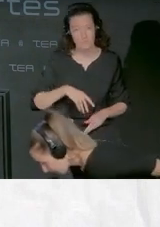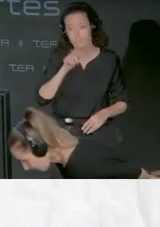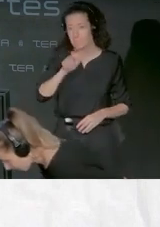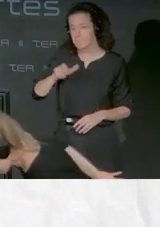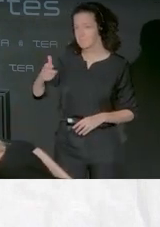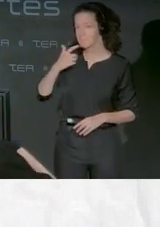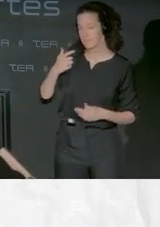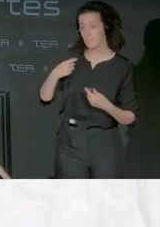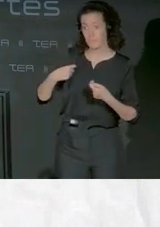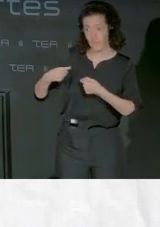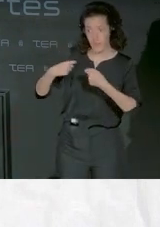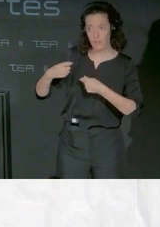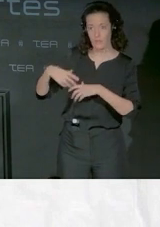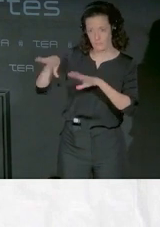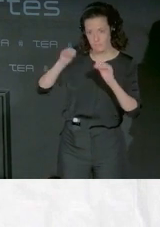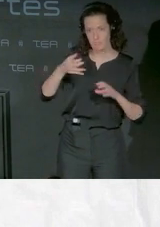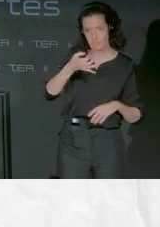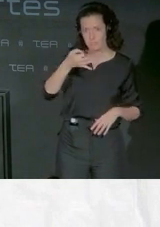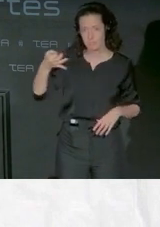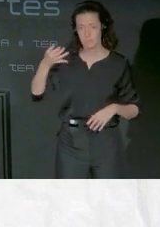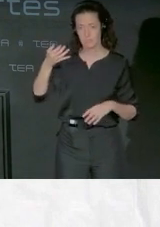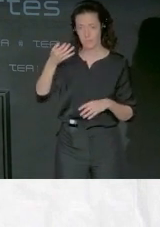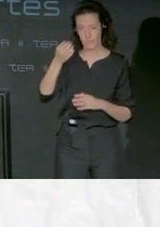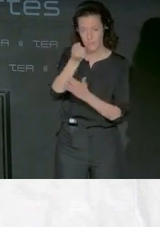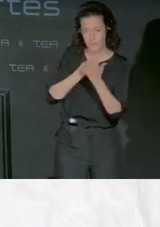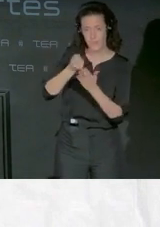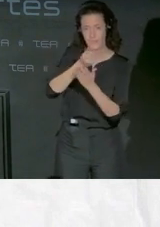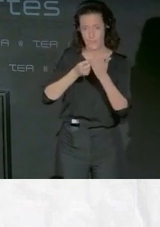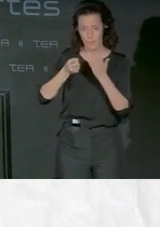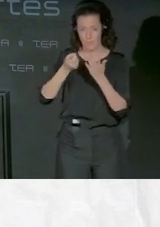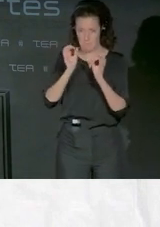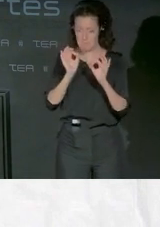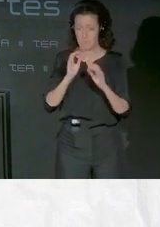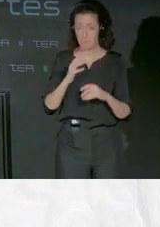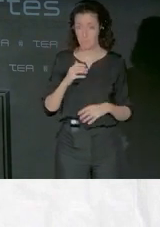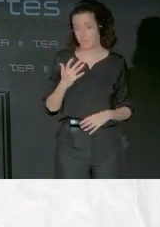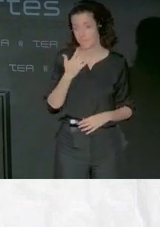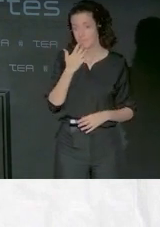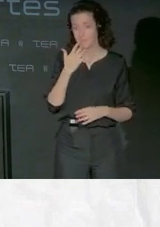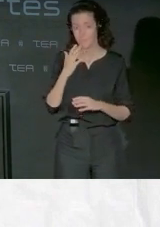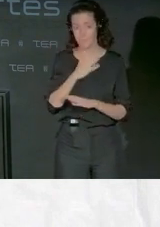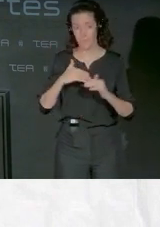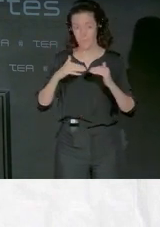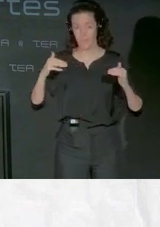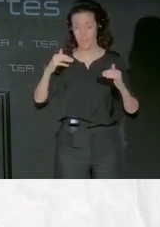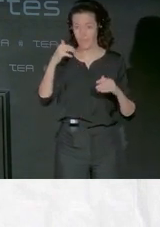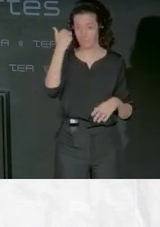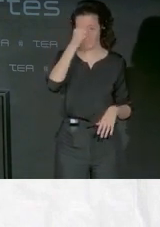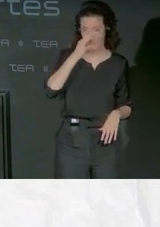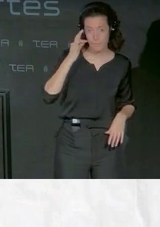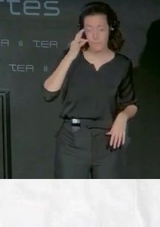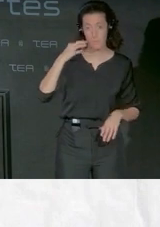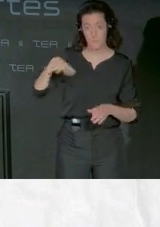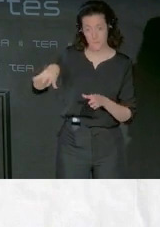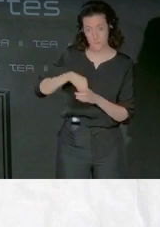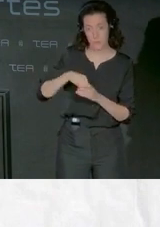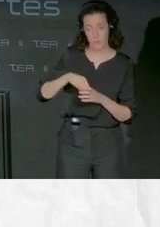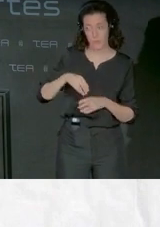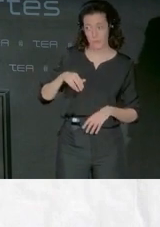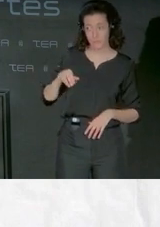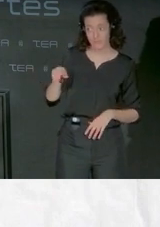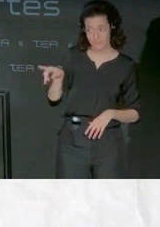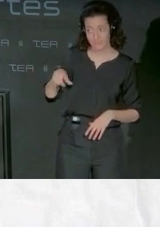diversity, gender equality, he doesn't have that. And particularly because he's grown from three him and his